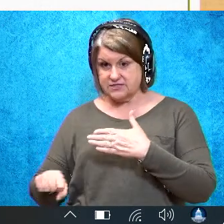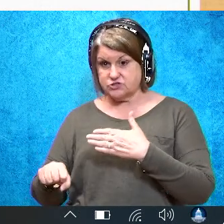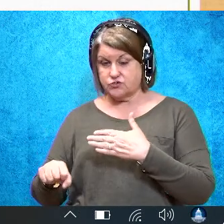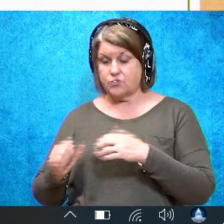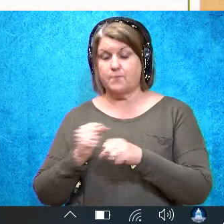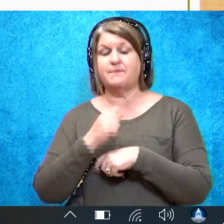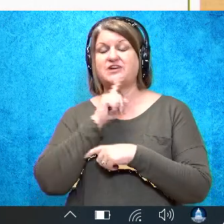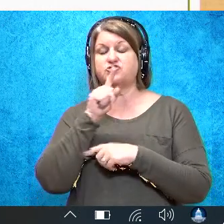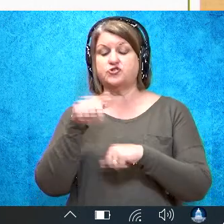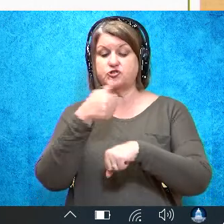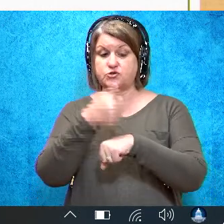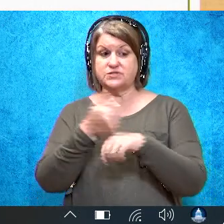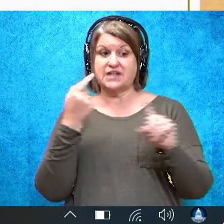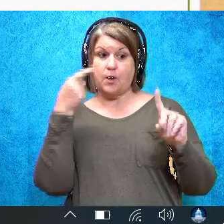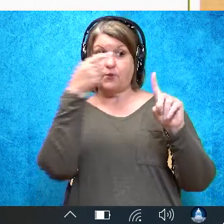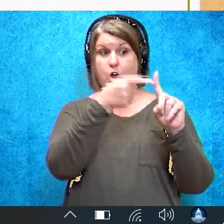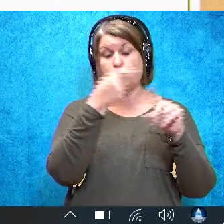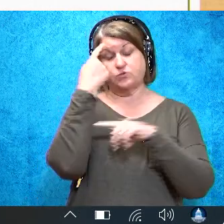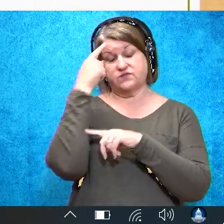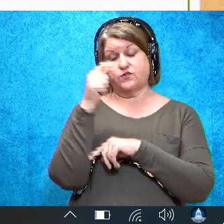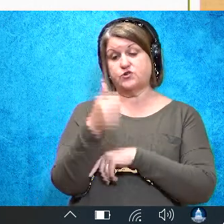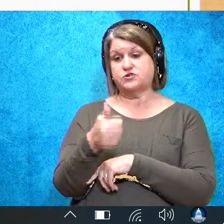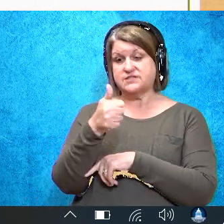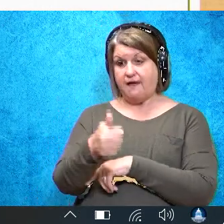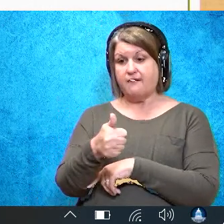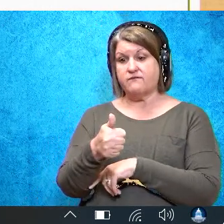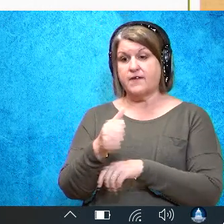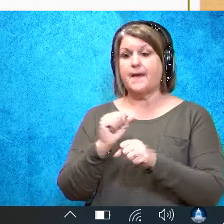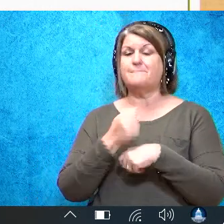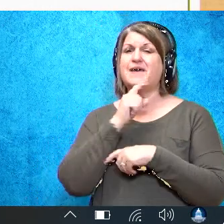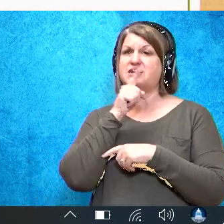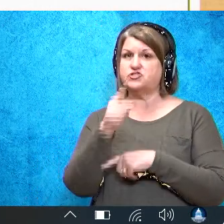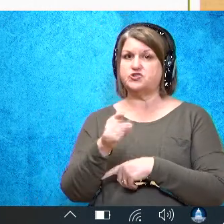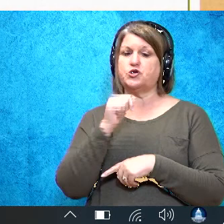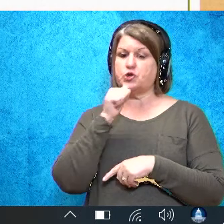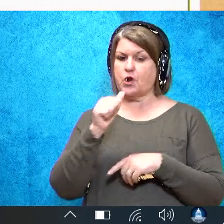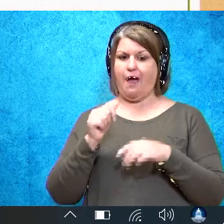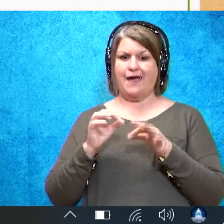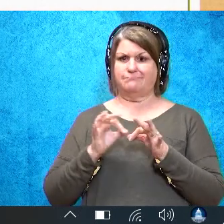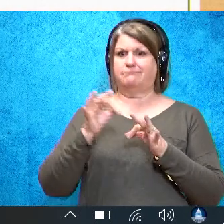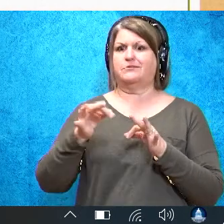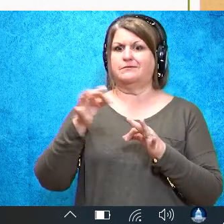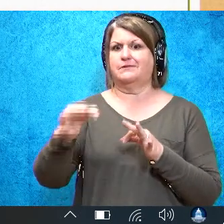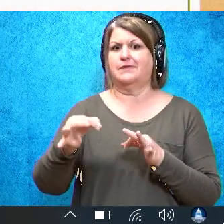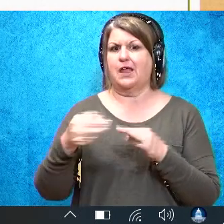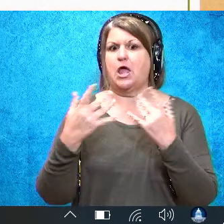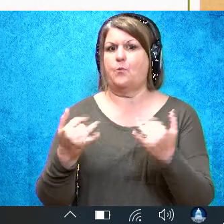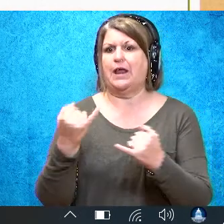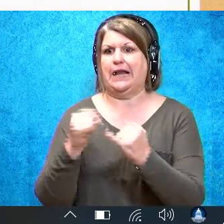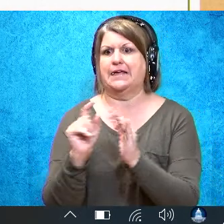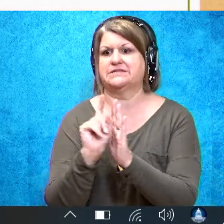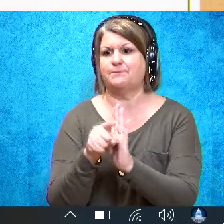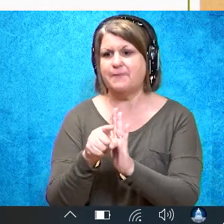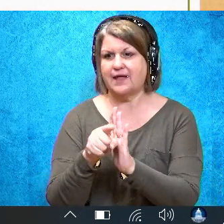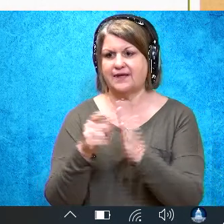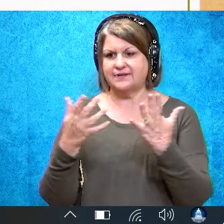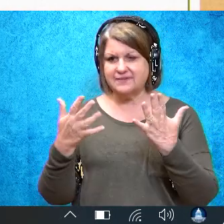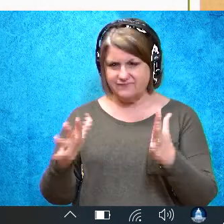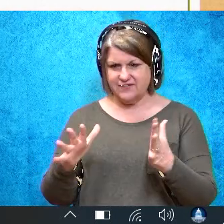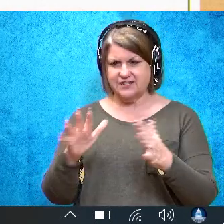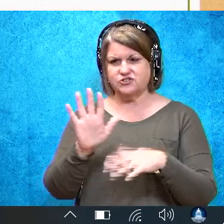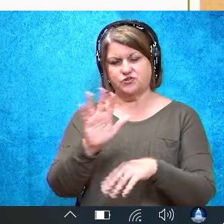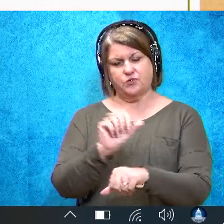set some goals for yourself and make sure that you are not procrastinating and waiting to the last minute to finish your